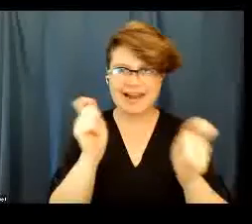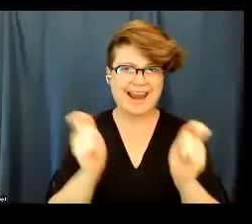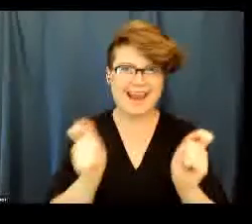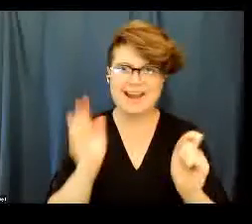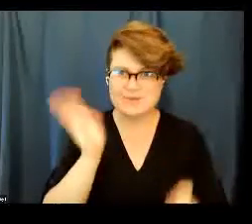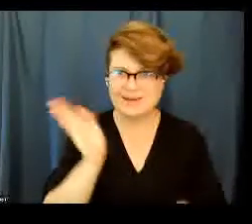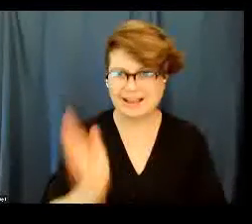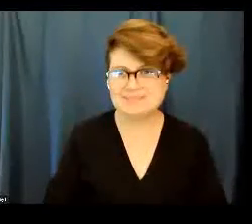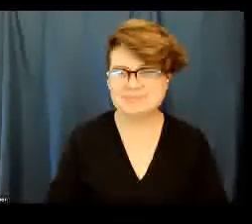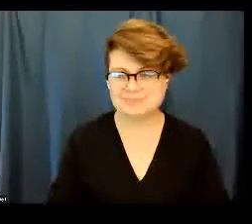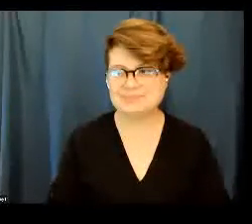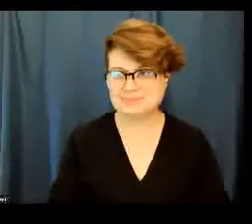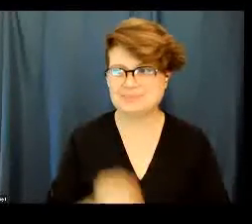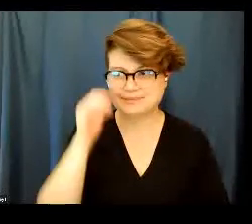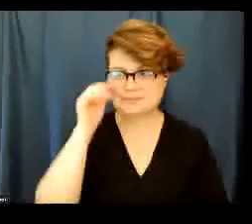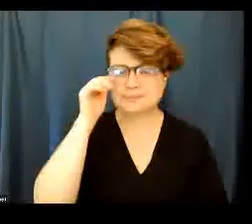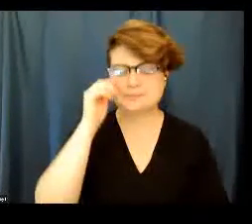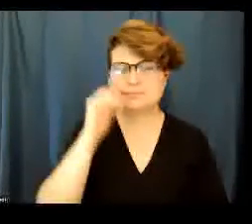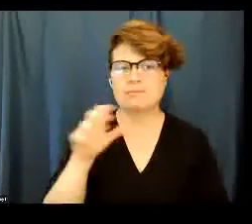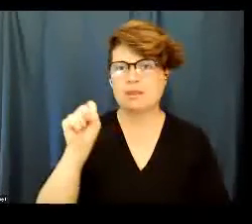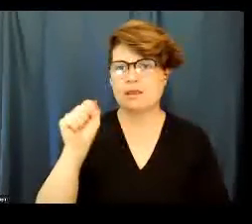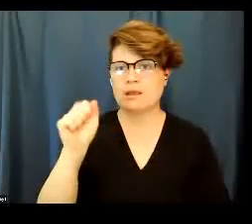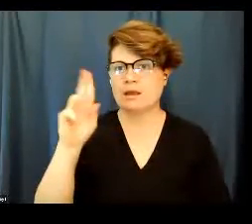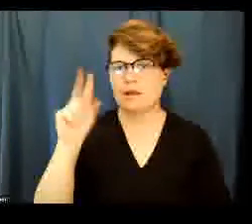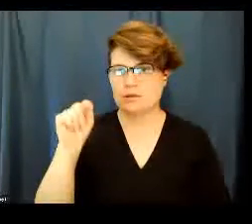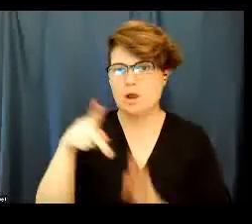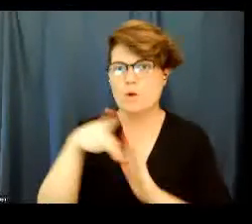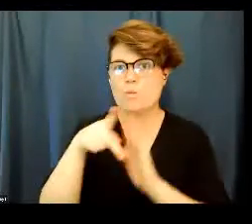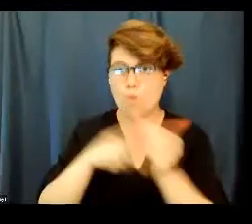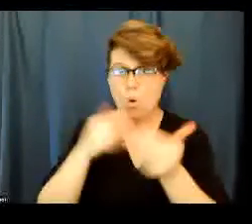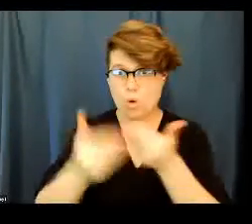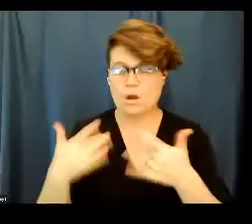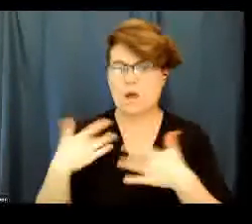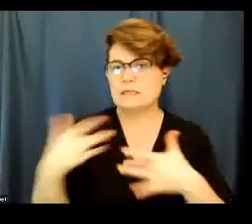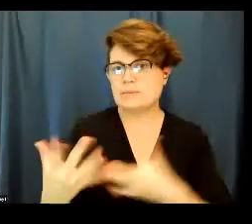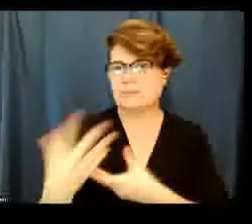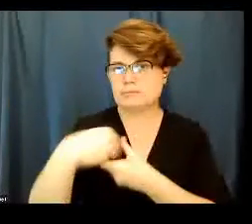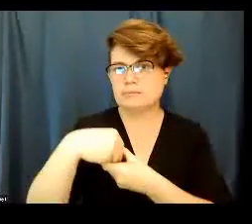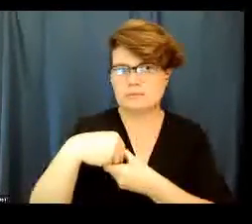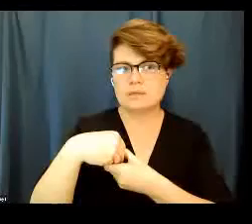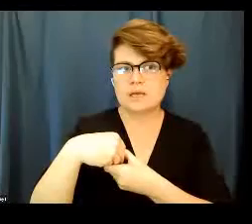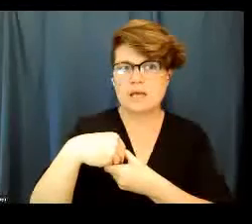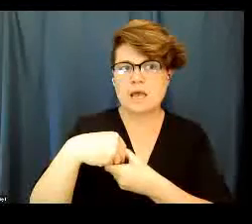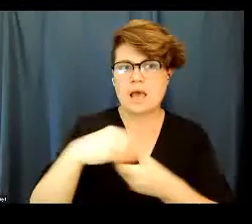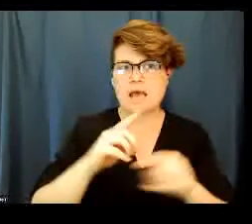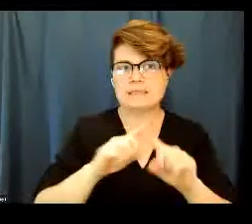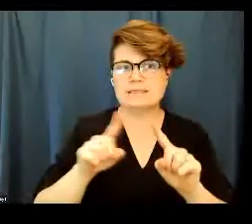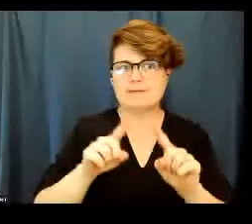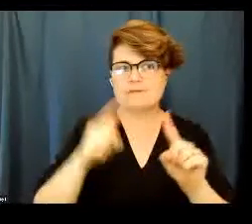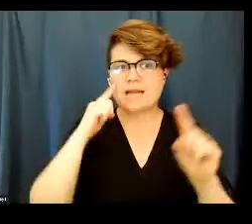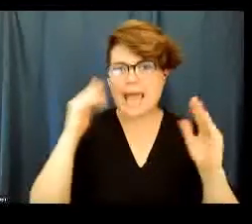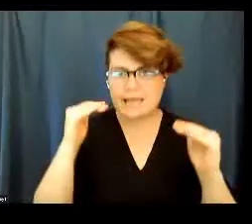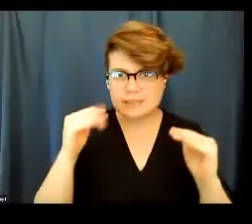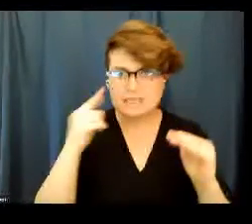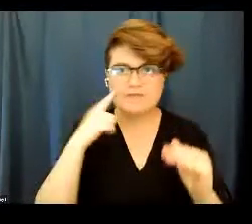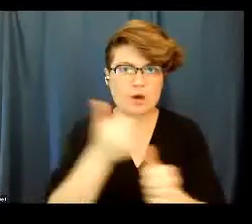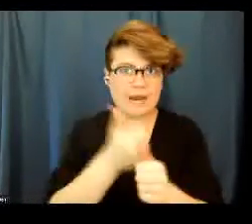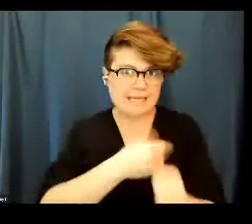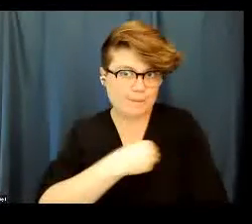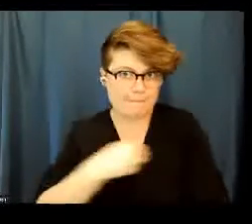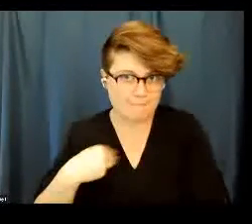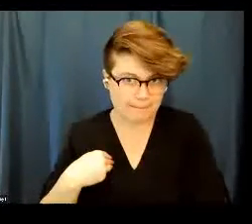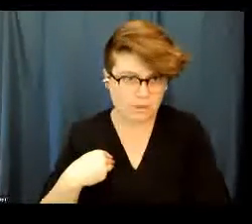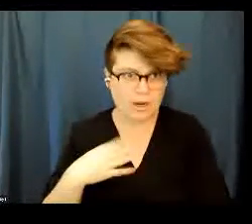A SART protocol typically is going to contain the different expectations and standards for each member and discipline's